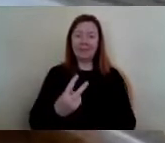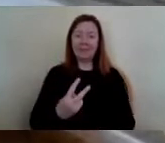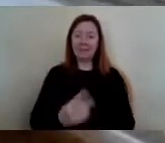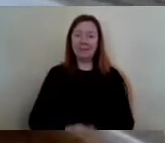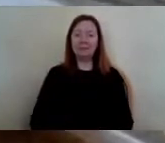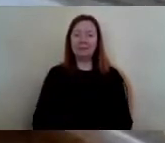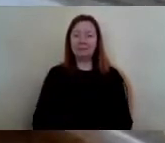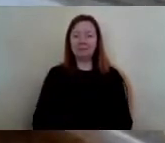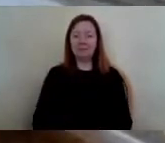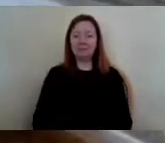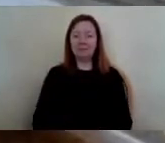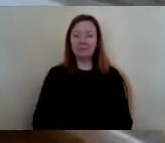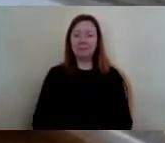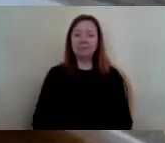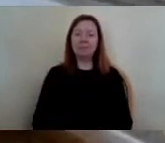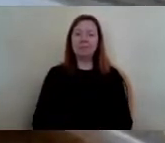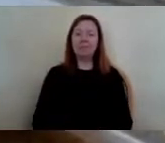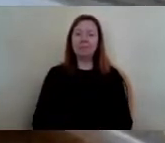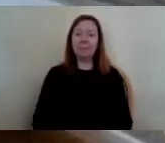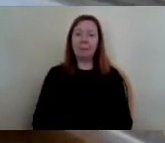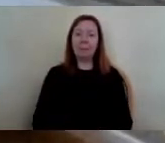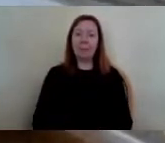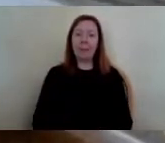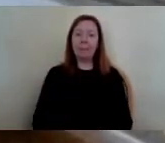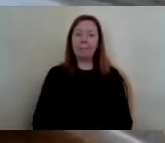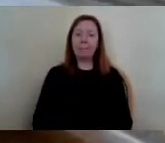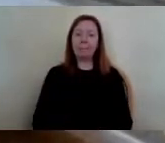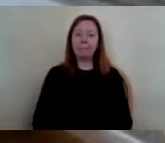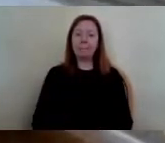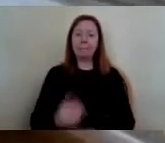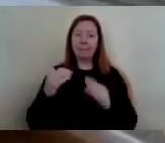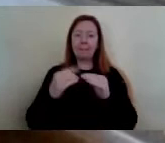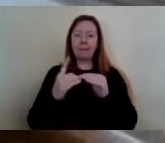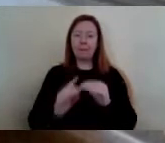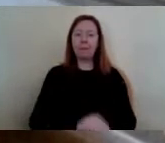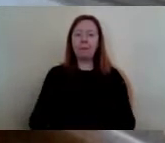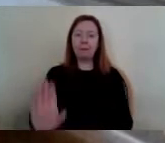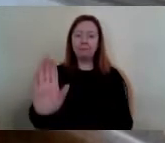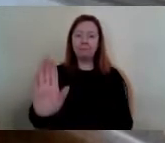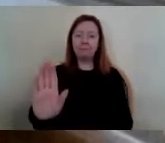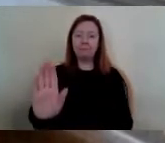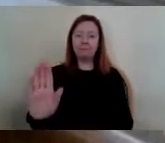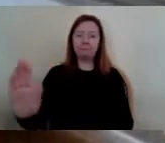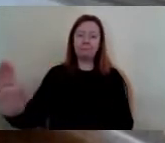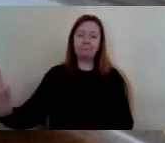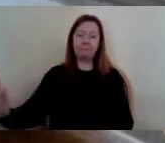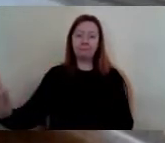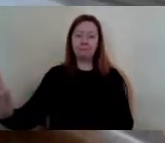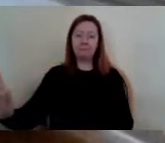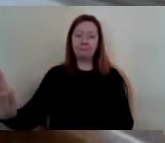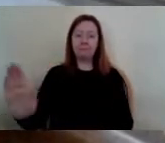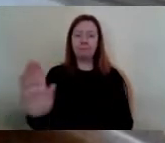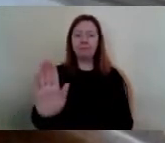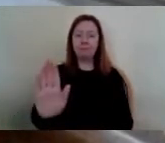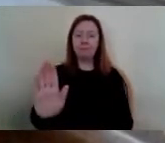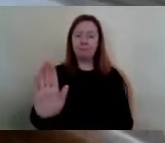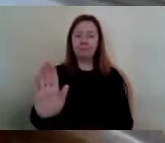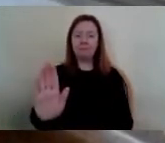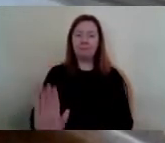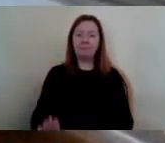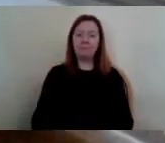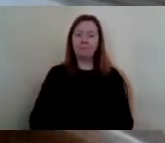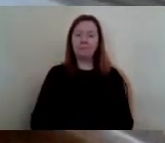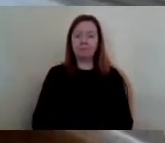up, out, in. One more, guys. Up, out,